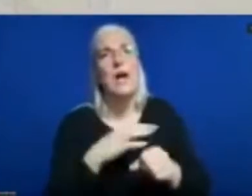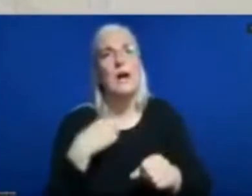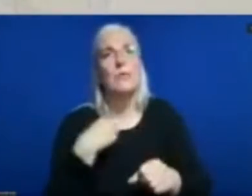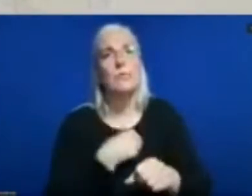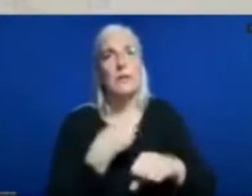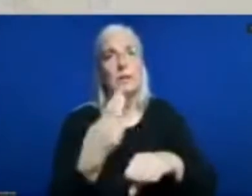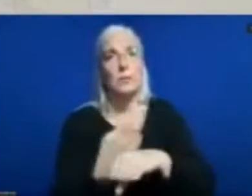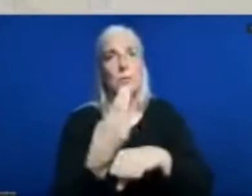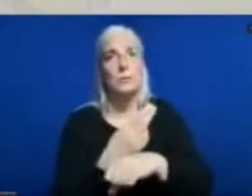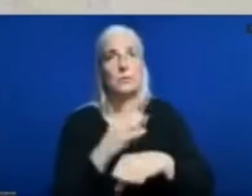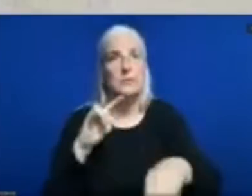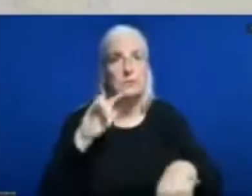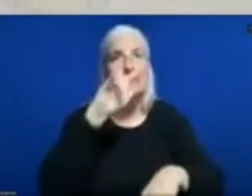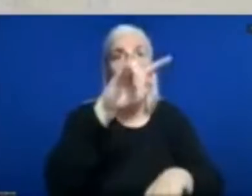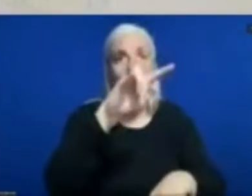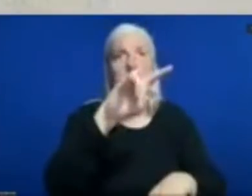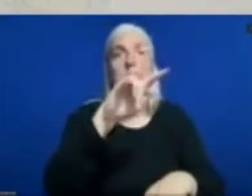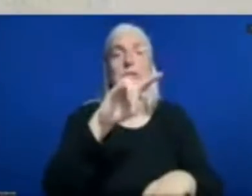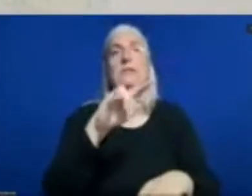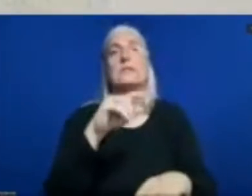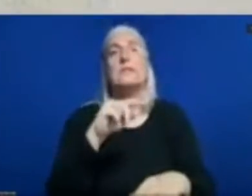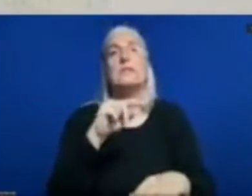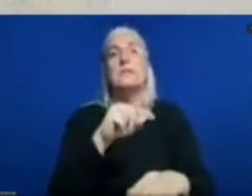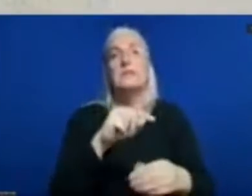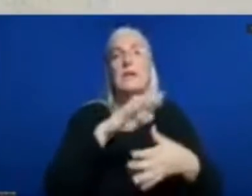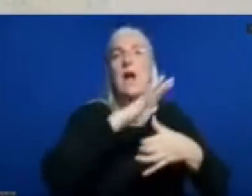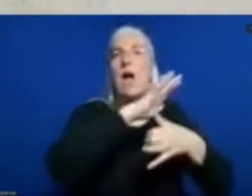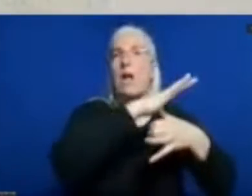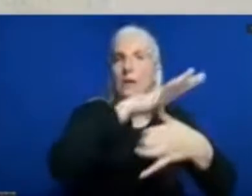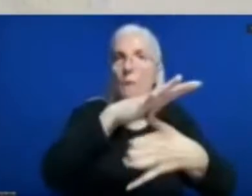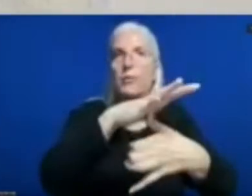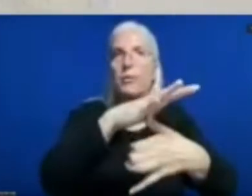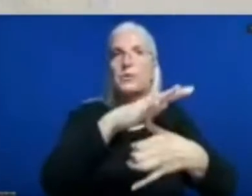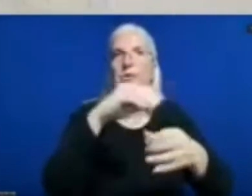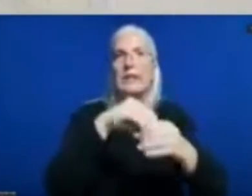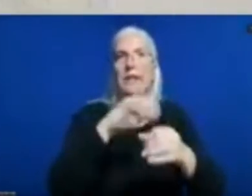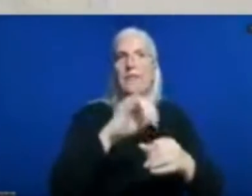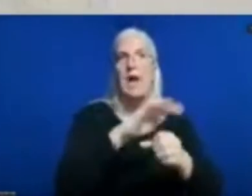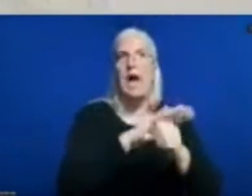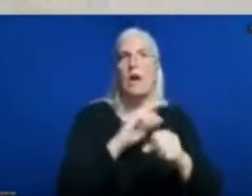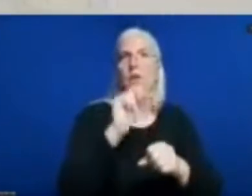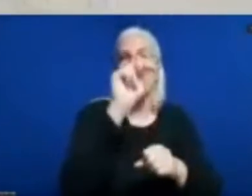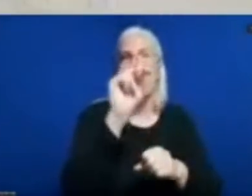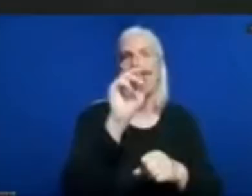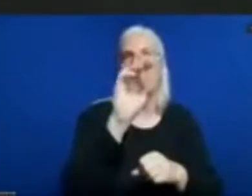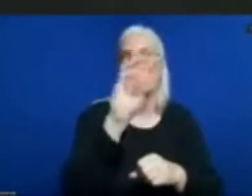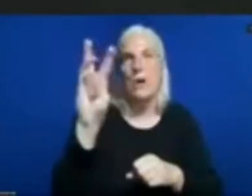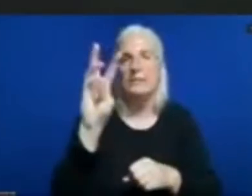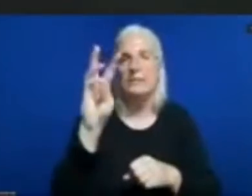aircraft to conduct the operations there to achieve our objectives and meet the mission. Thank you.